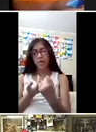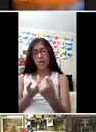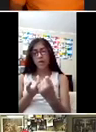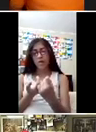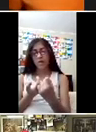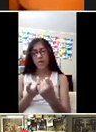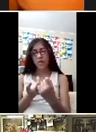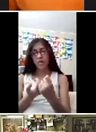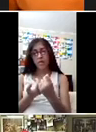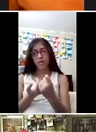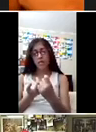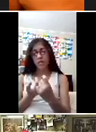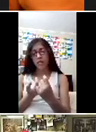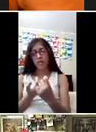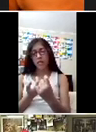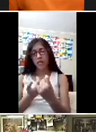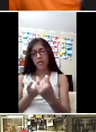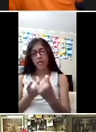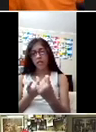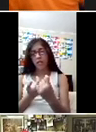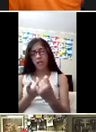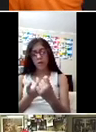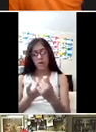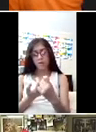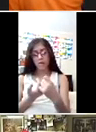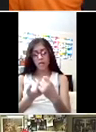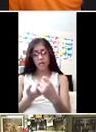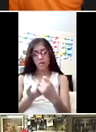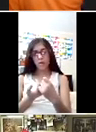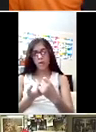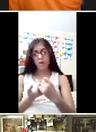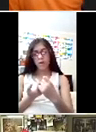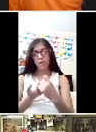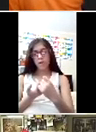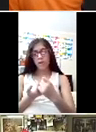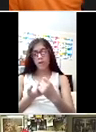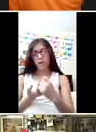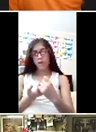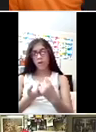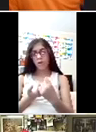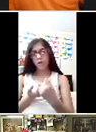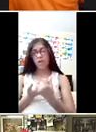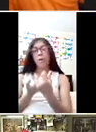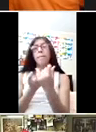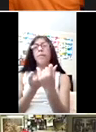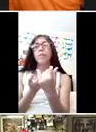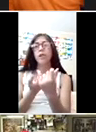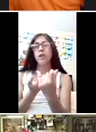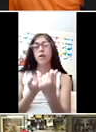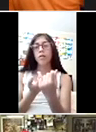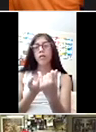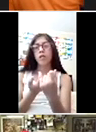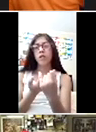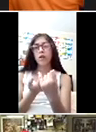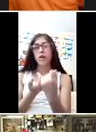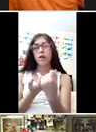service, bragging about who's the best preacher, bragging about all that stuff. I mean, well, my